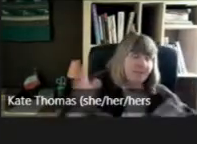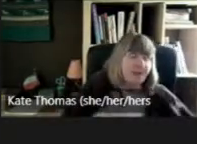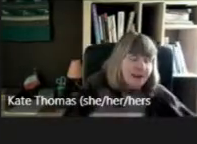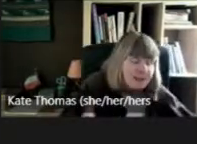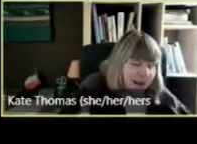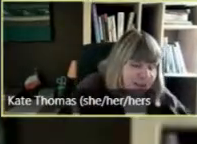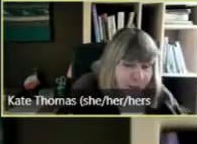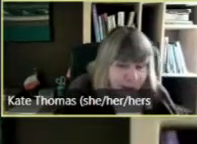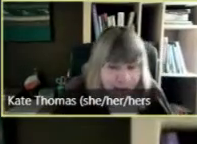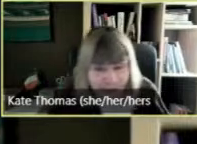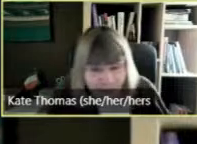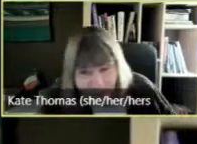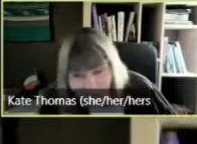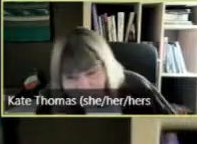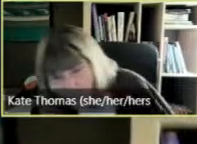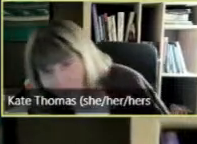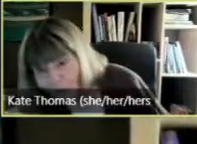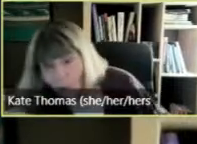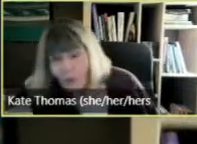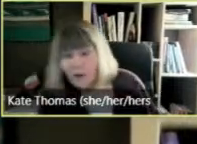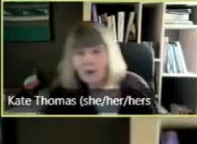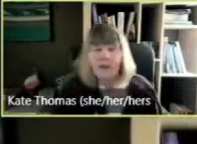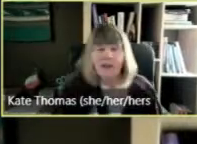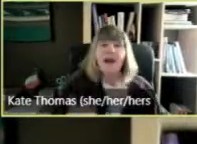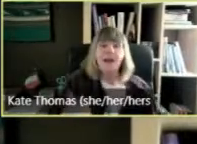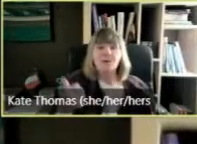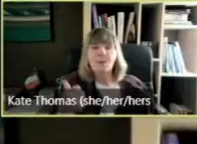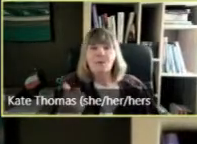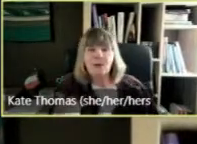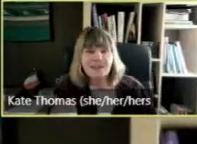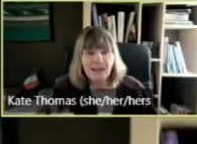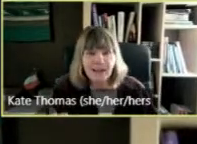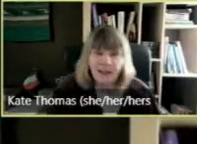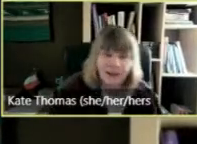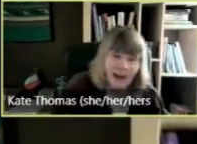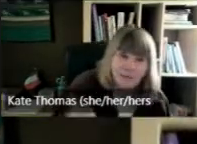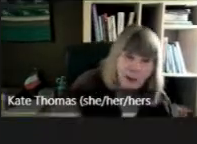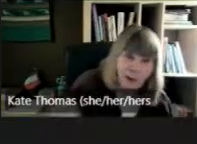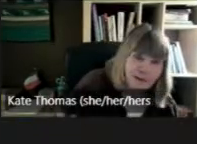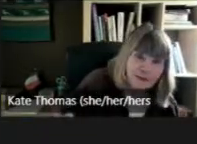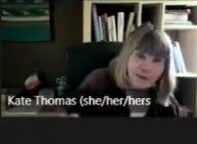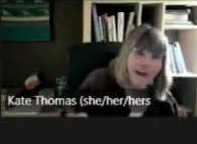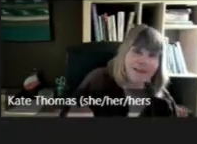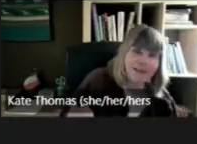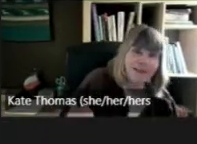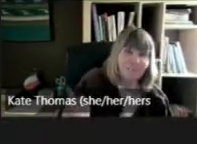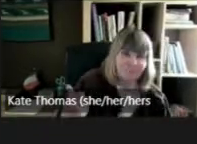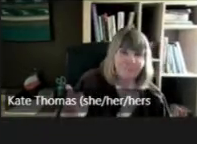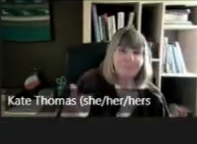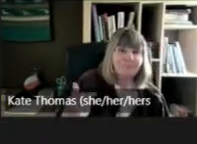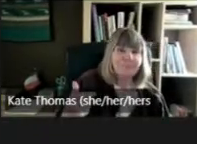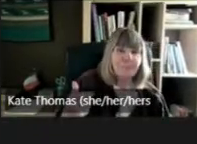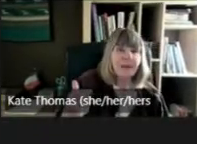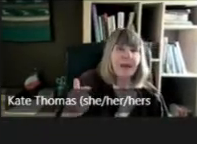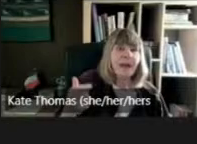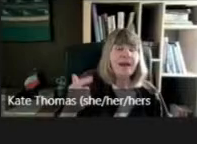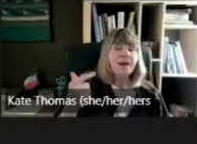say, I joke about this, but, you know, we don't want to do it at night. Remember I said late at night?